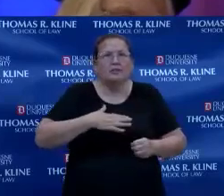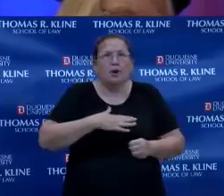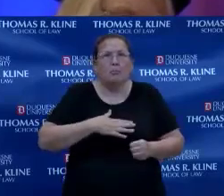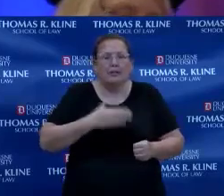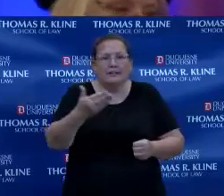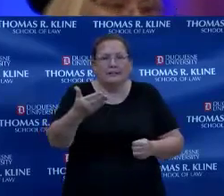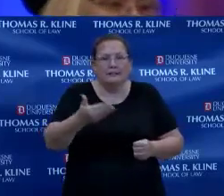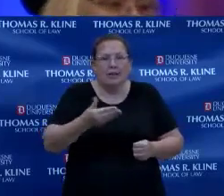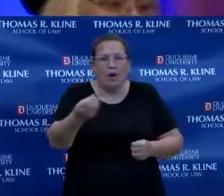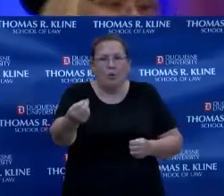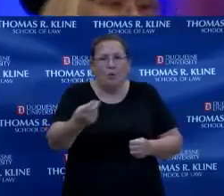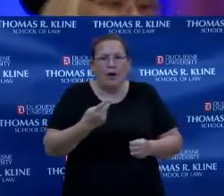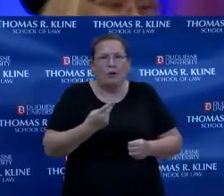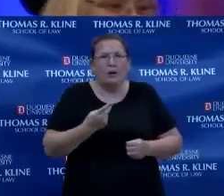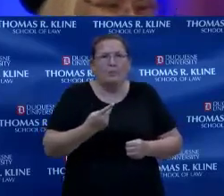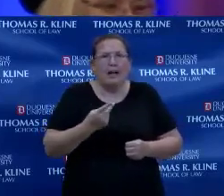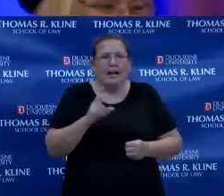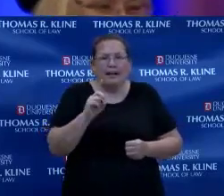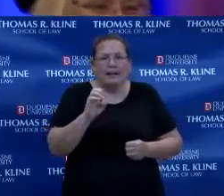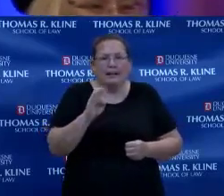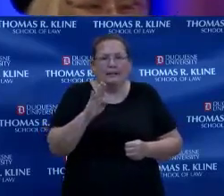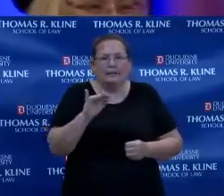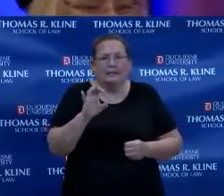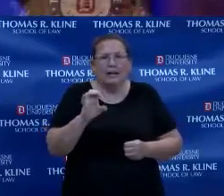the talented Debbie Zugates.